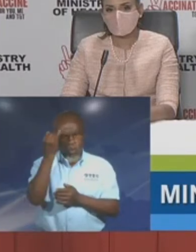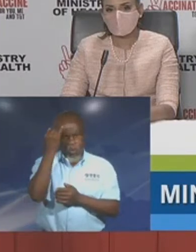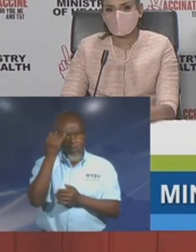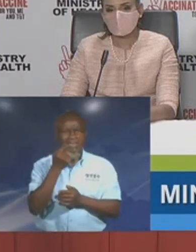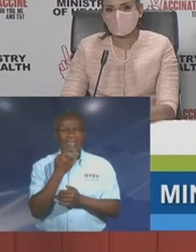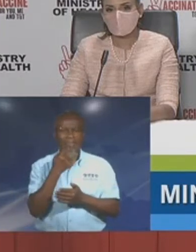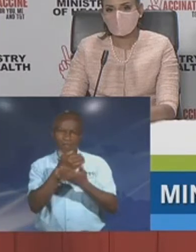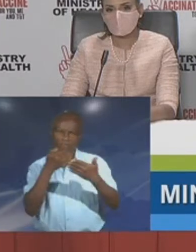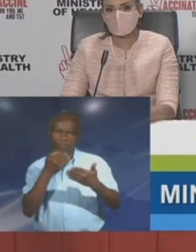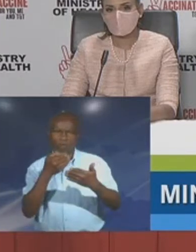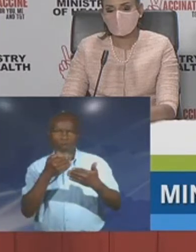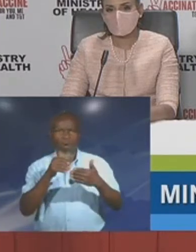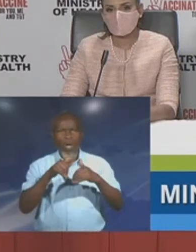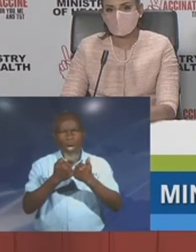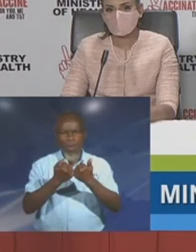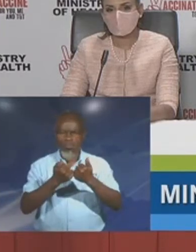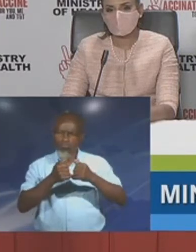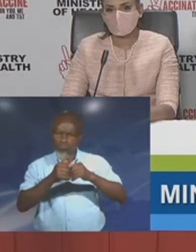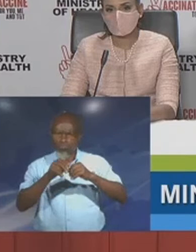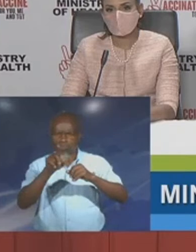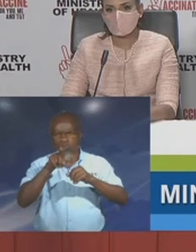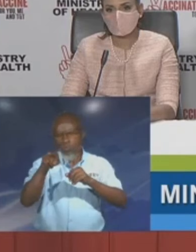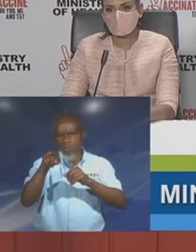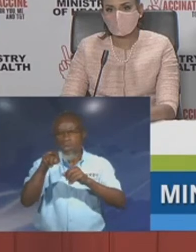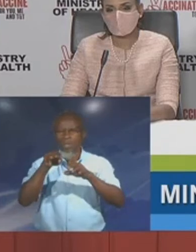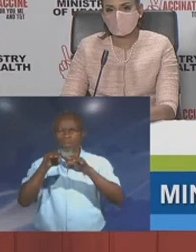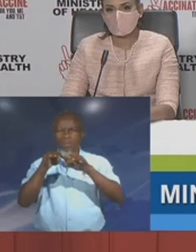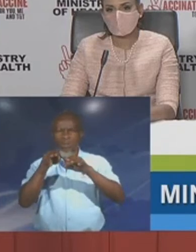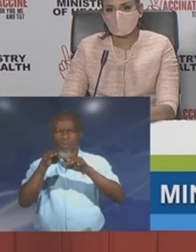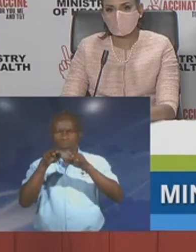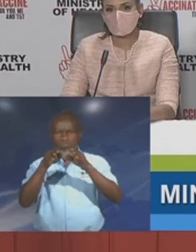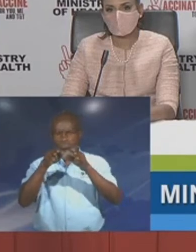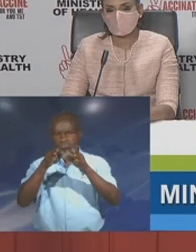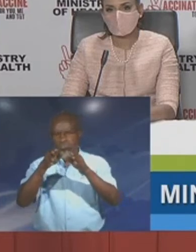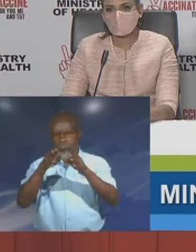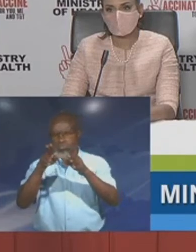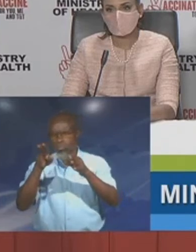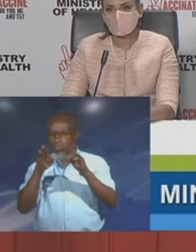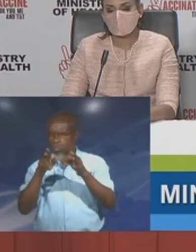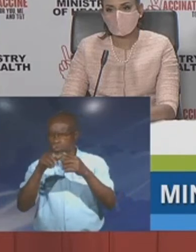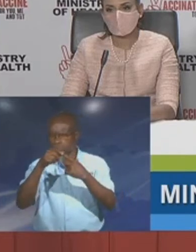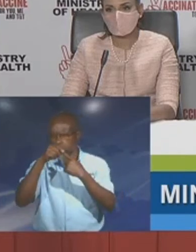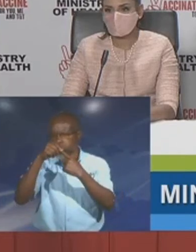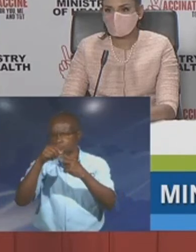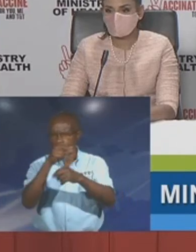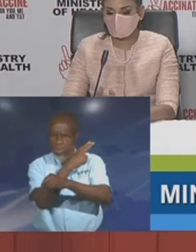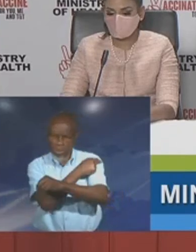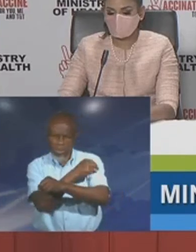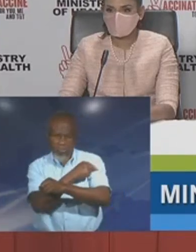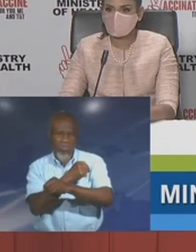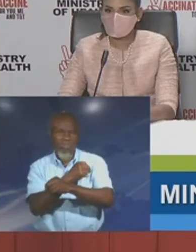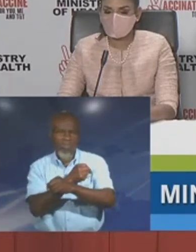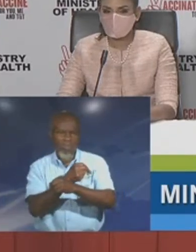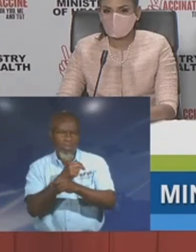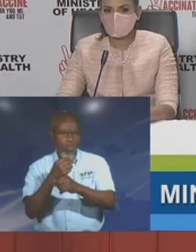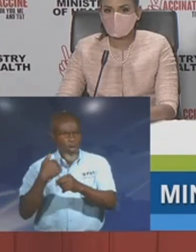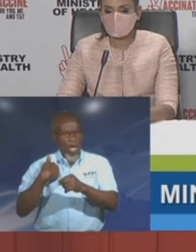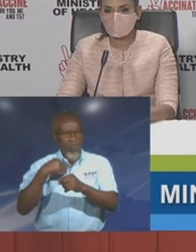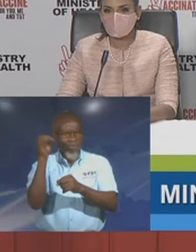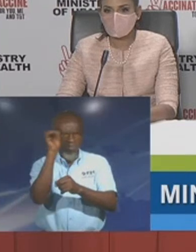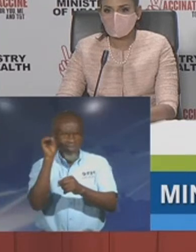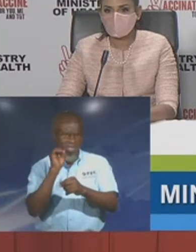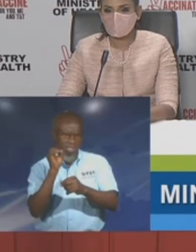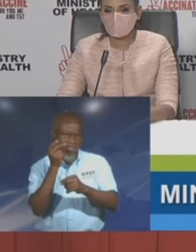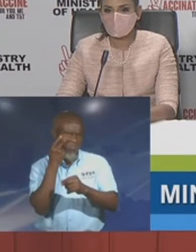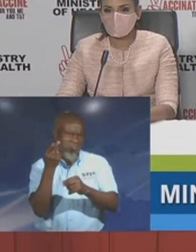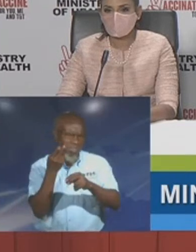bit of the logistics within the parallel healthcare system right now, but do we have a percentage of what that rate of increase